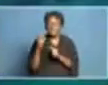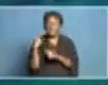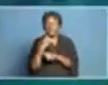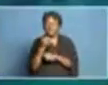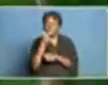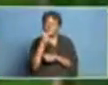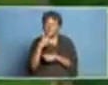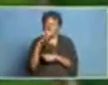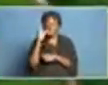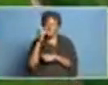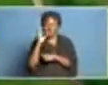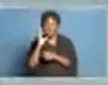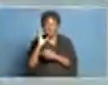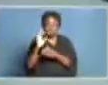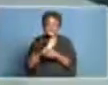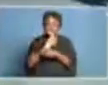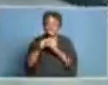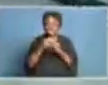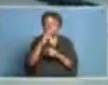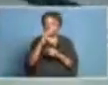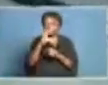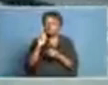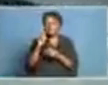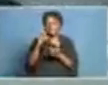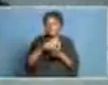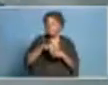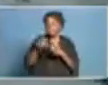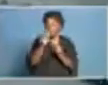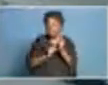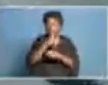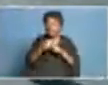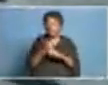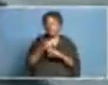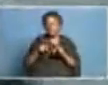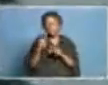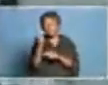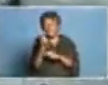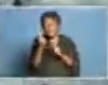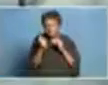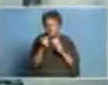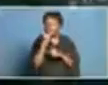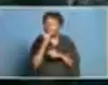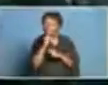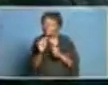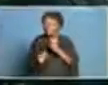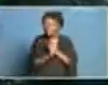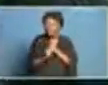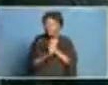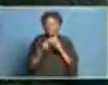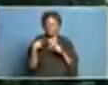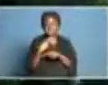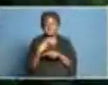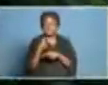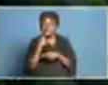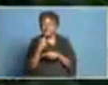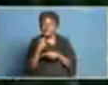year. So, you know, a single fast food outlet is not really a threat to us. Stakeholders add that the presence of fast food outlets